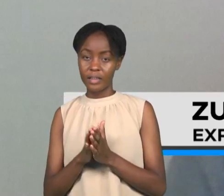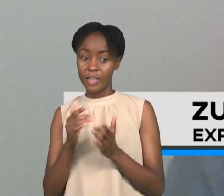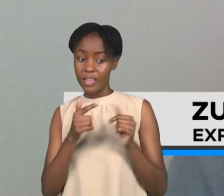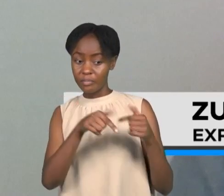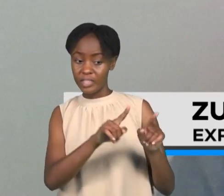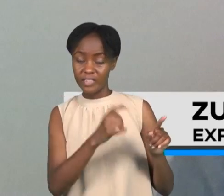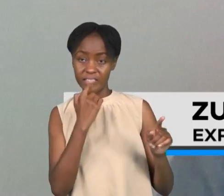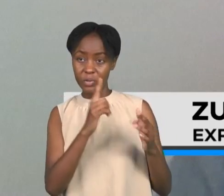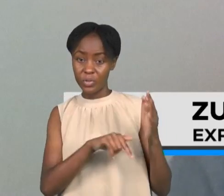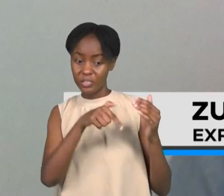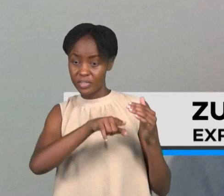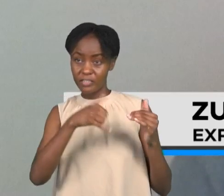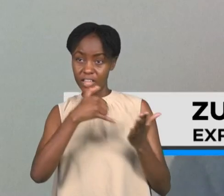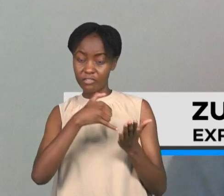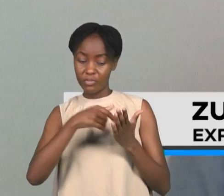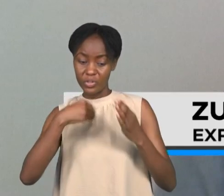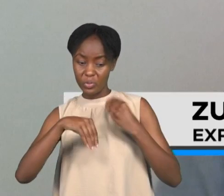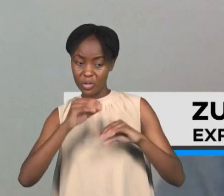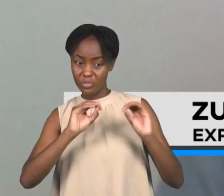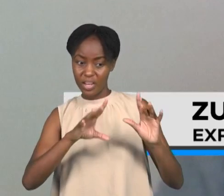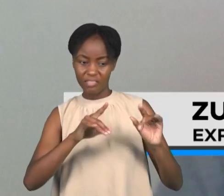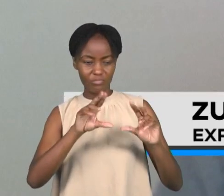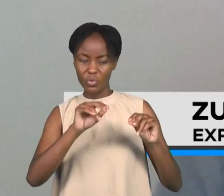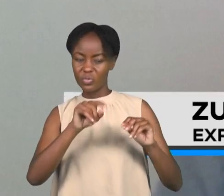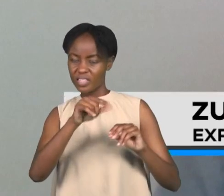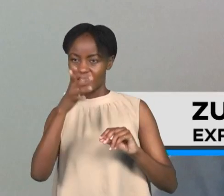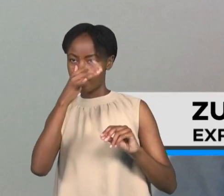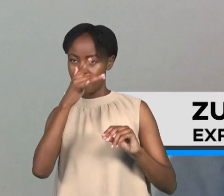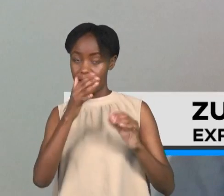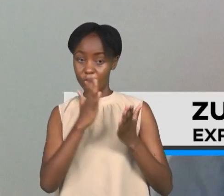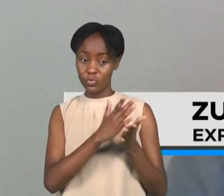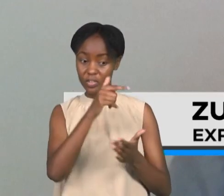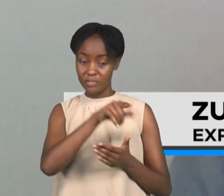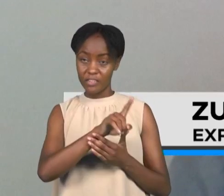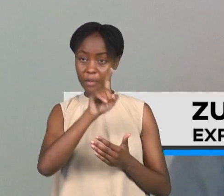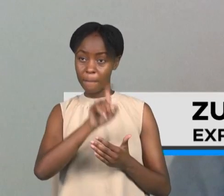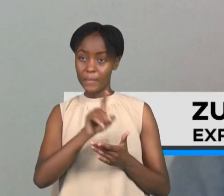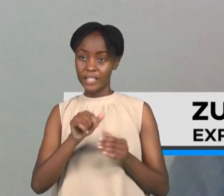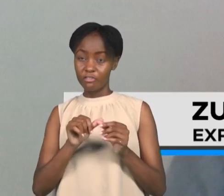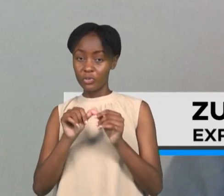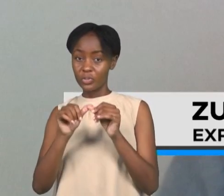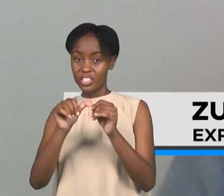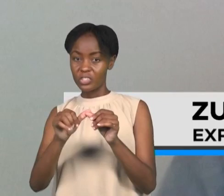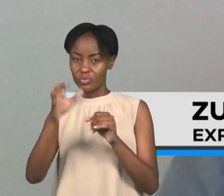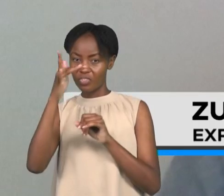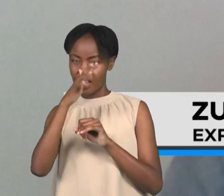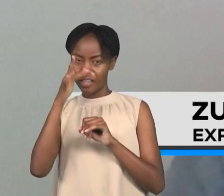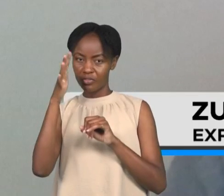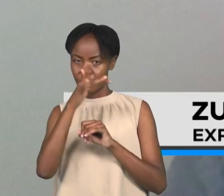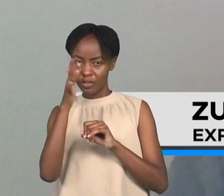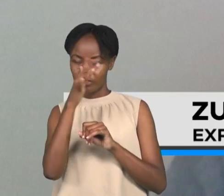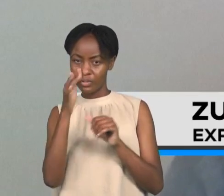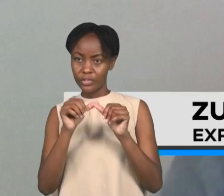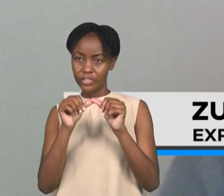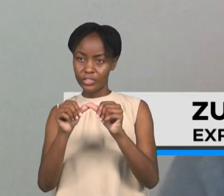that he wasn't involved in corruption is a lie. And if he's able to sell that for long enough, then he is able to drive